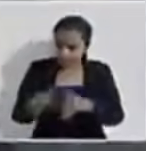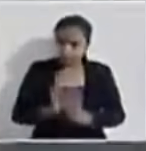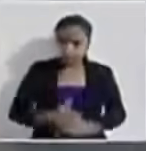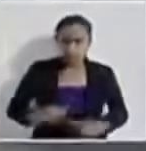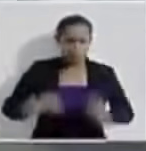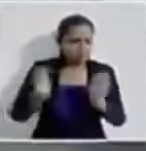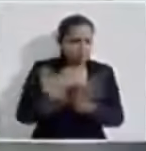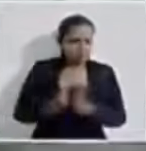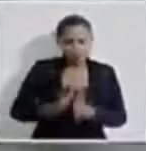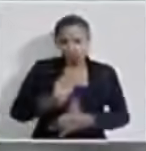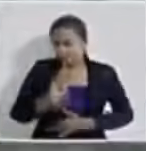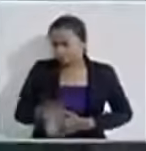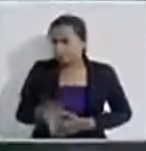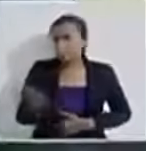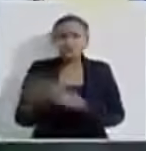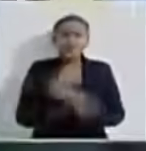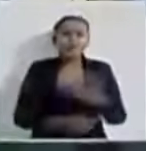reasonable price for their produce.